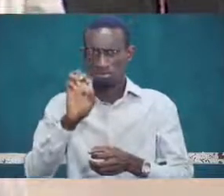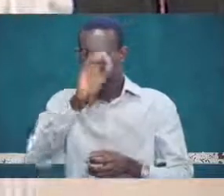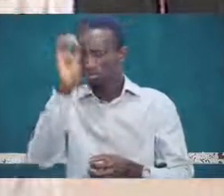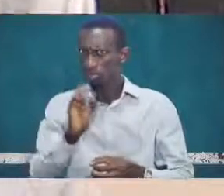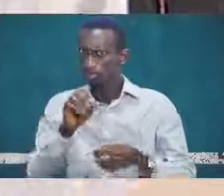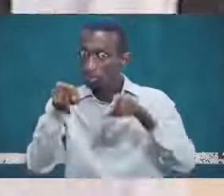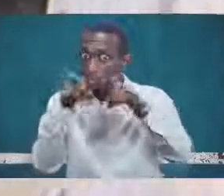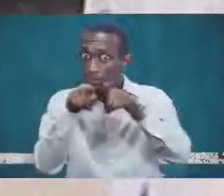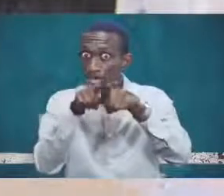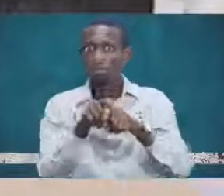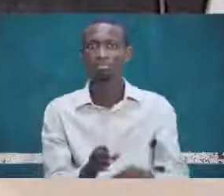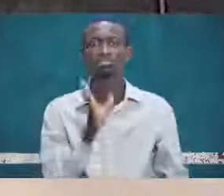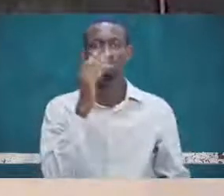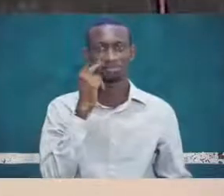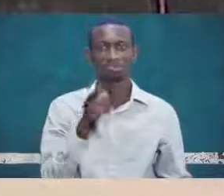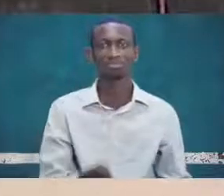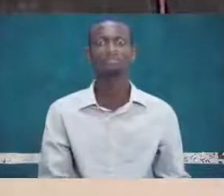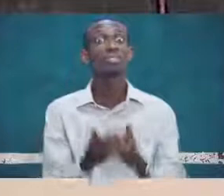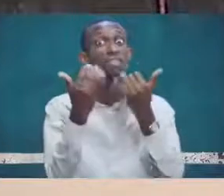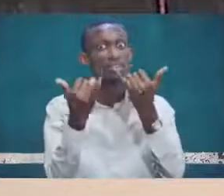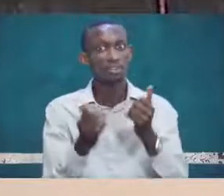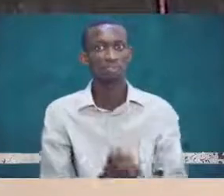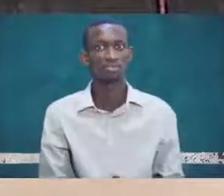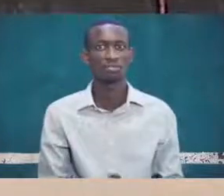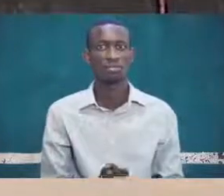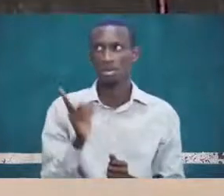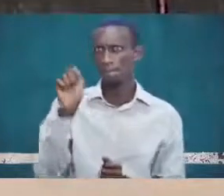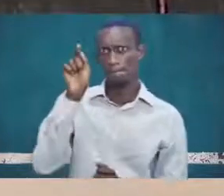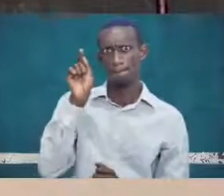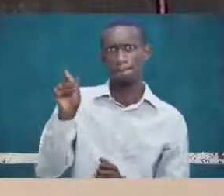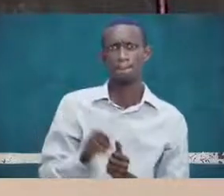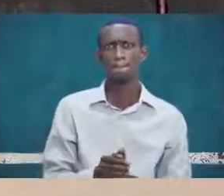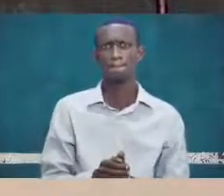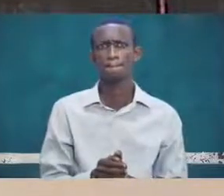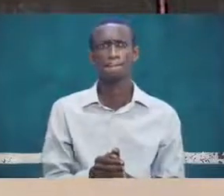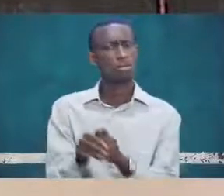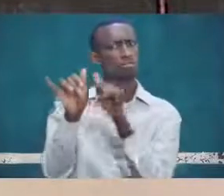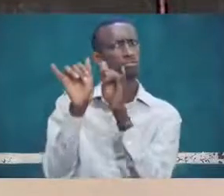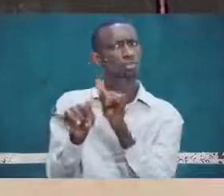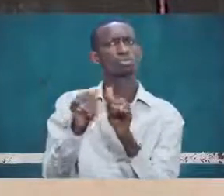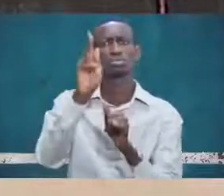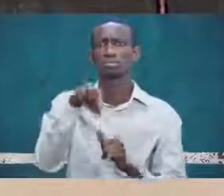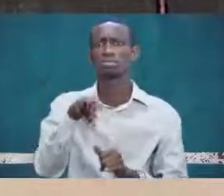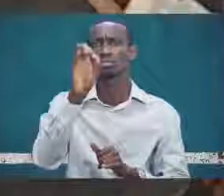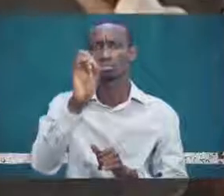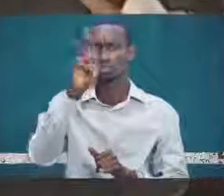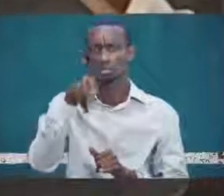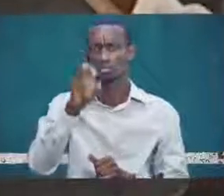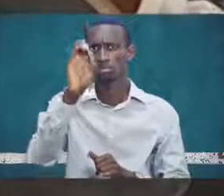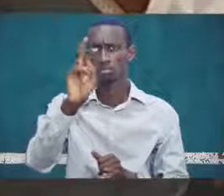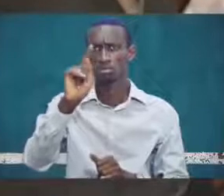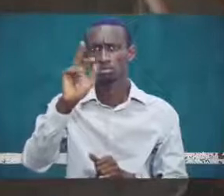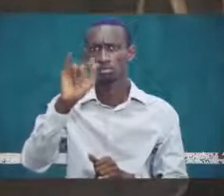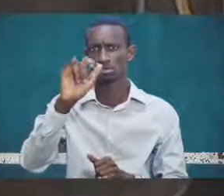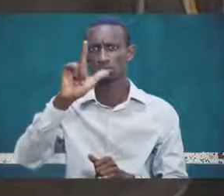see? Now, we are on the point of constant of proportionality. It is saying constant of